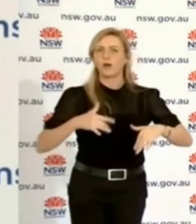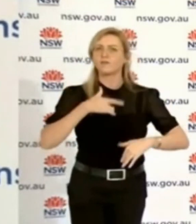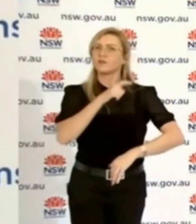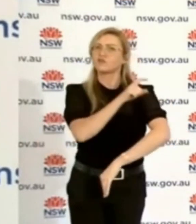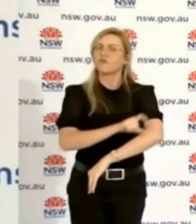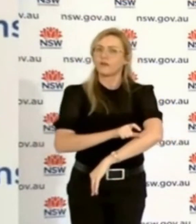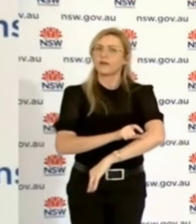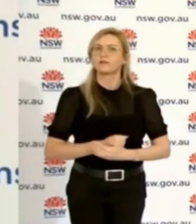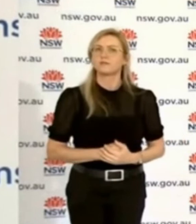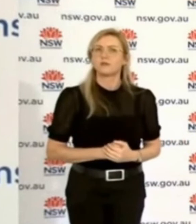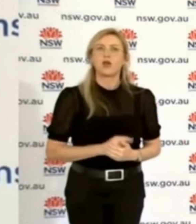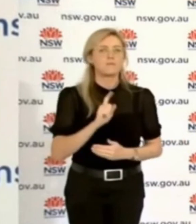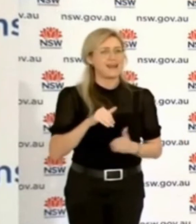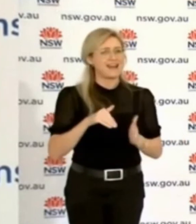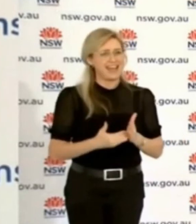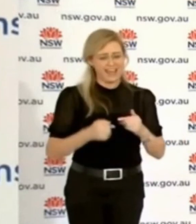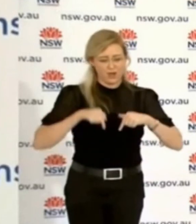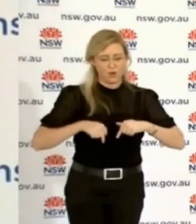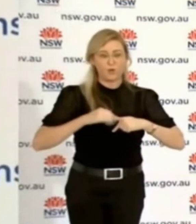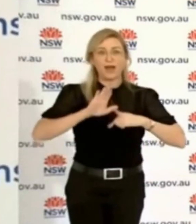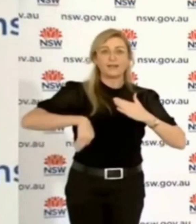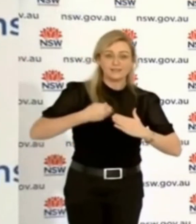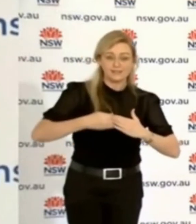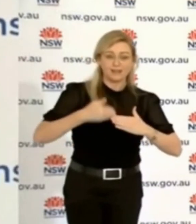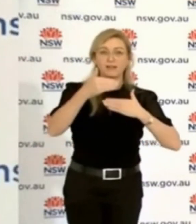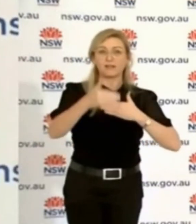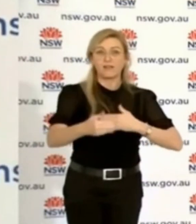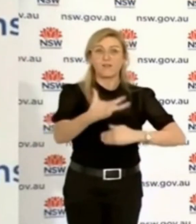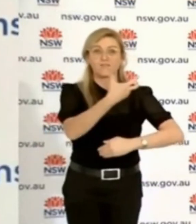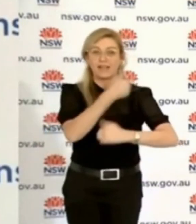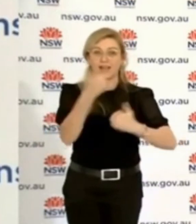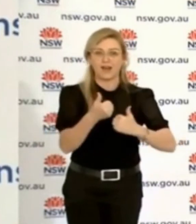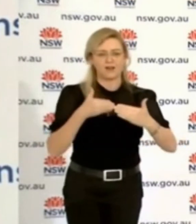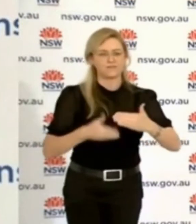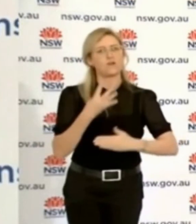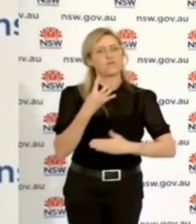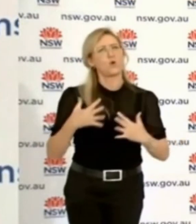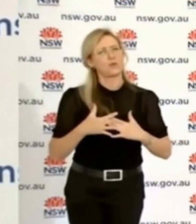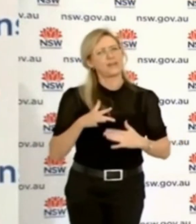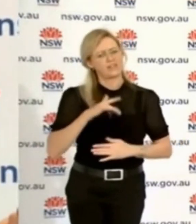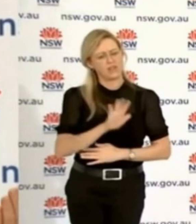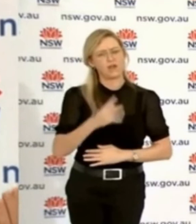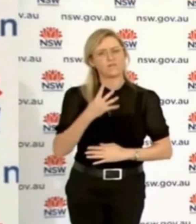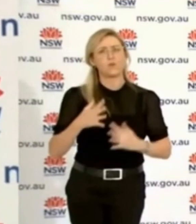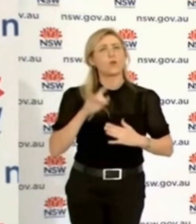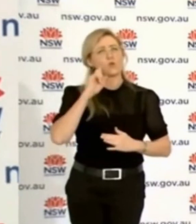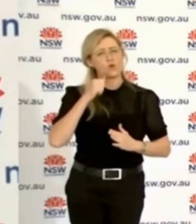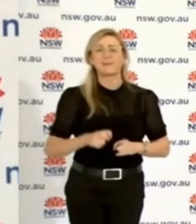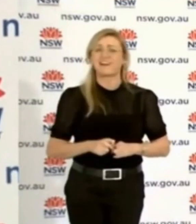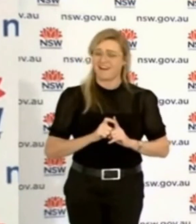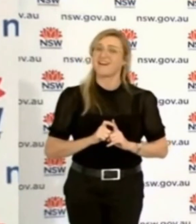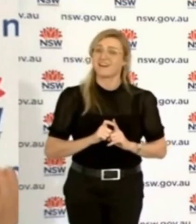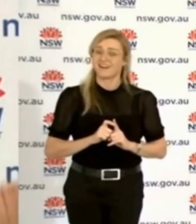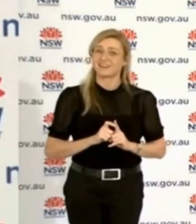next hard yards of the 4 weeks is going to be tough. I know you've been in lockdown and you're starting to